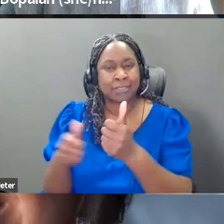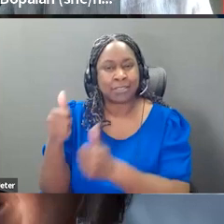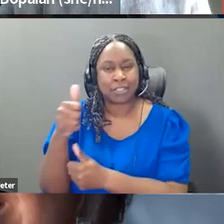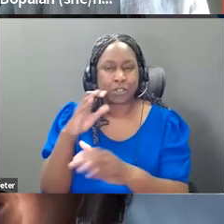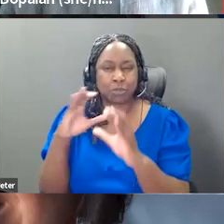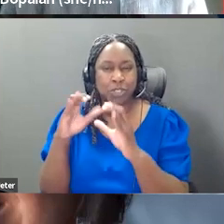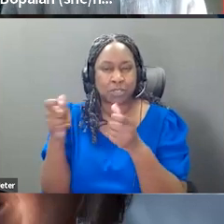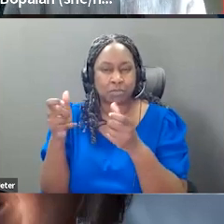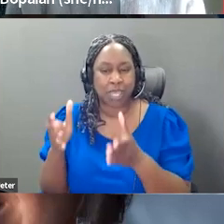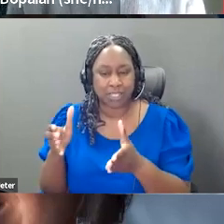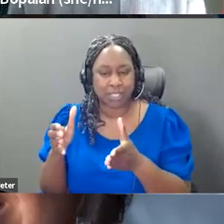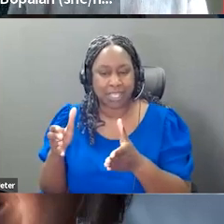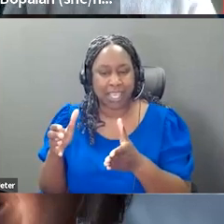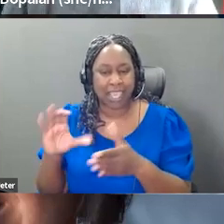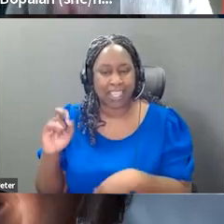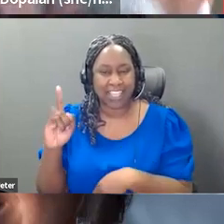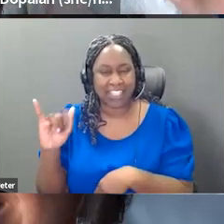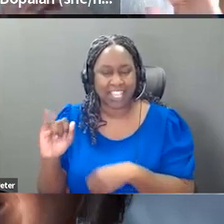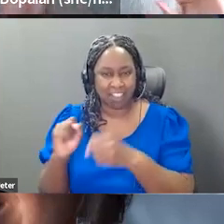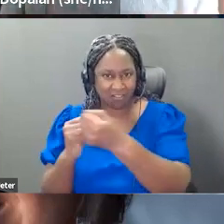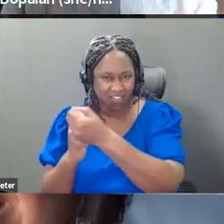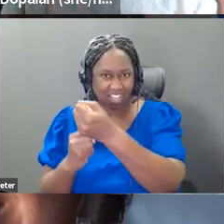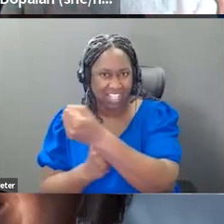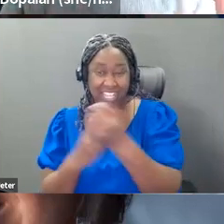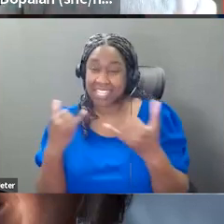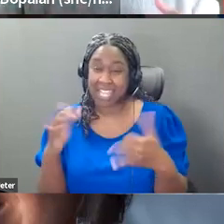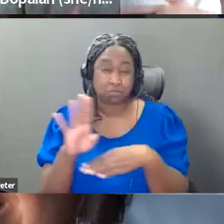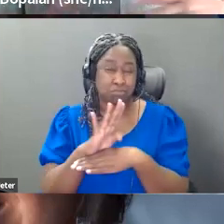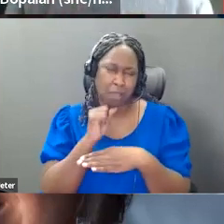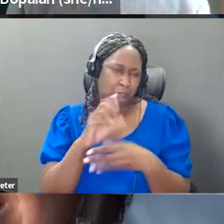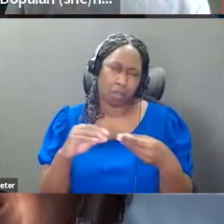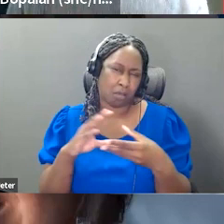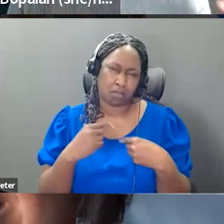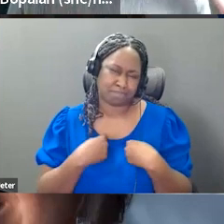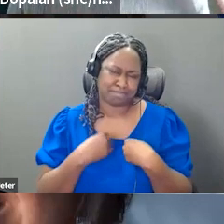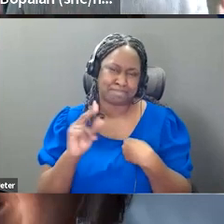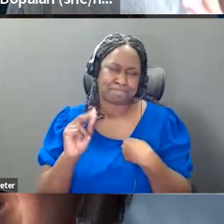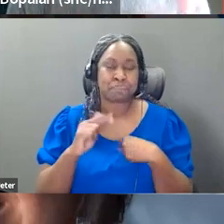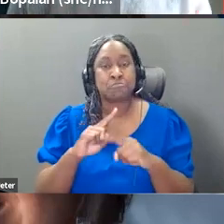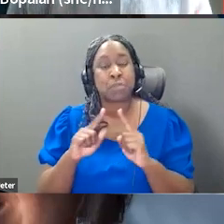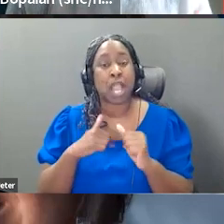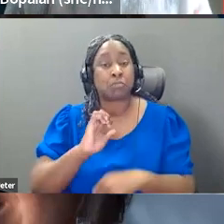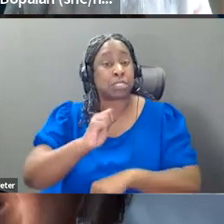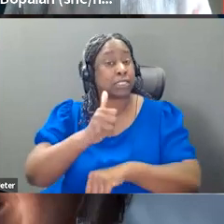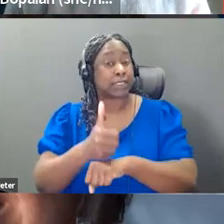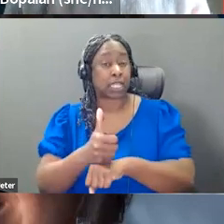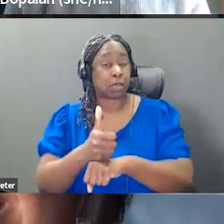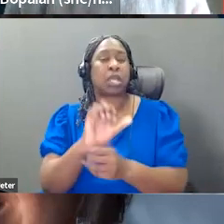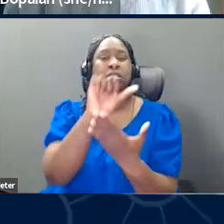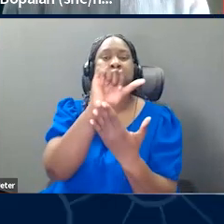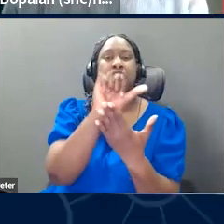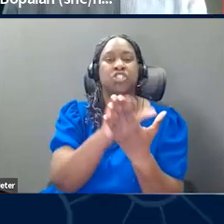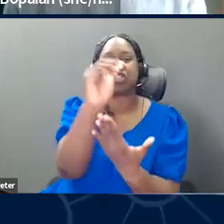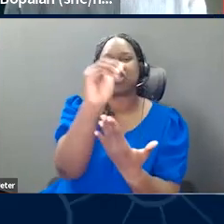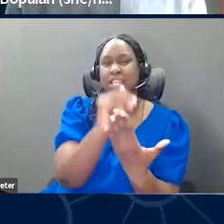communications manager at NEKC Foundation. And we have a packed day, so I'm not going to talk a lot. What I'm going to do is set this up with the agenda for